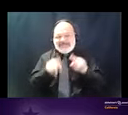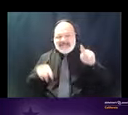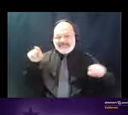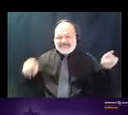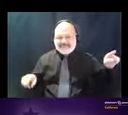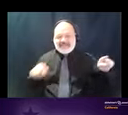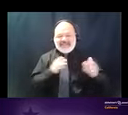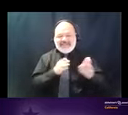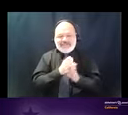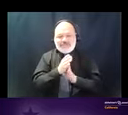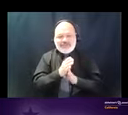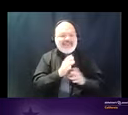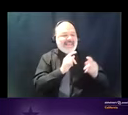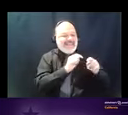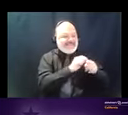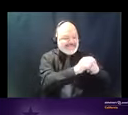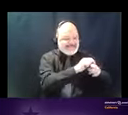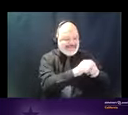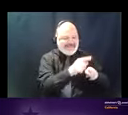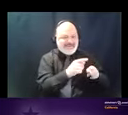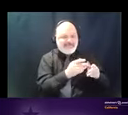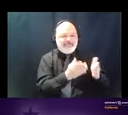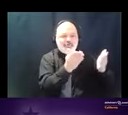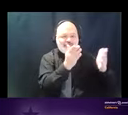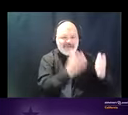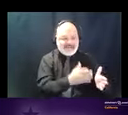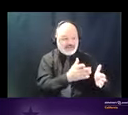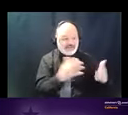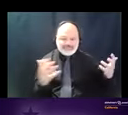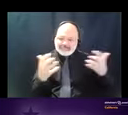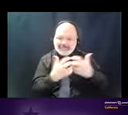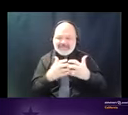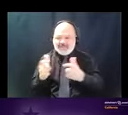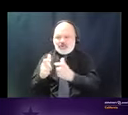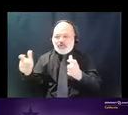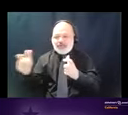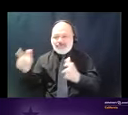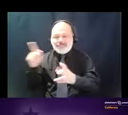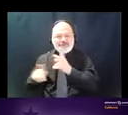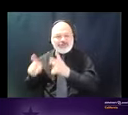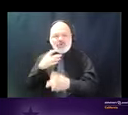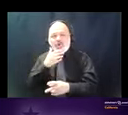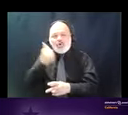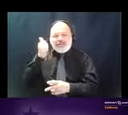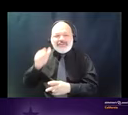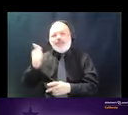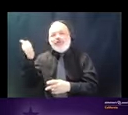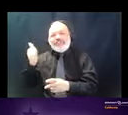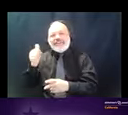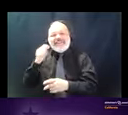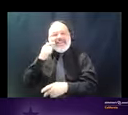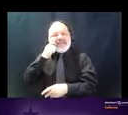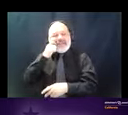profession, and train healthcare providers to meet the needs of the growing population of older adults from different racial and ethnic